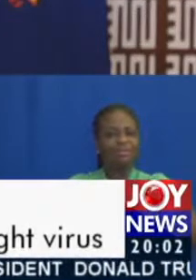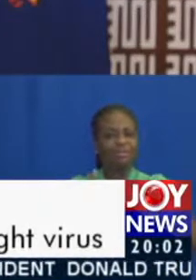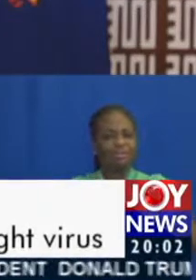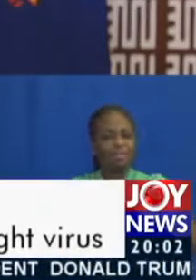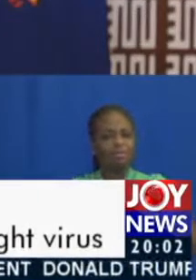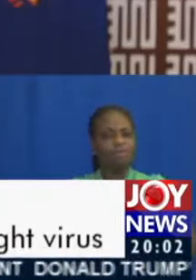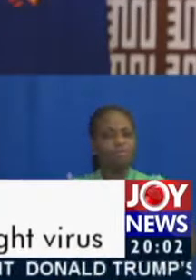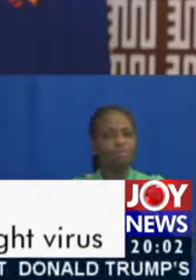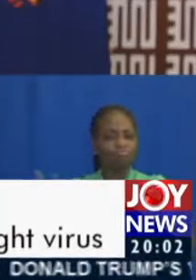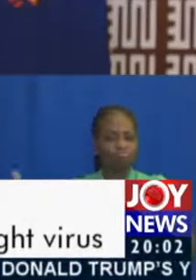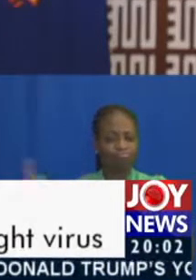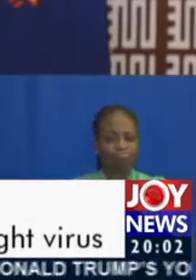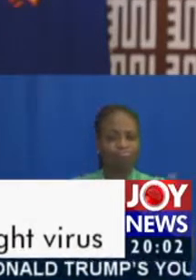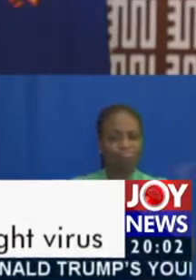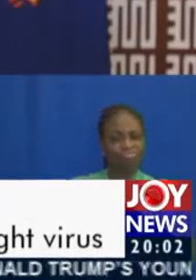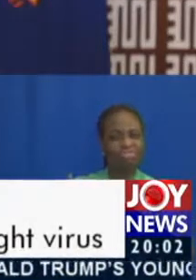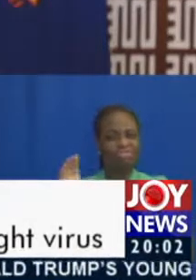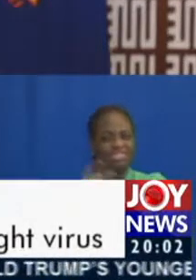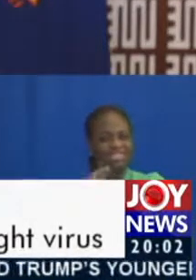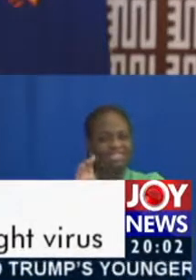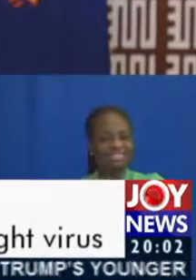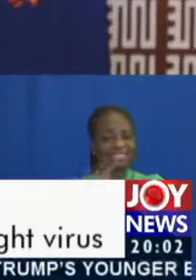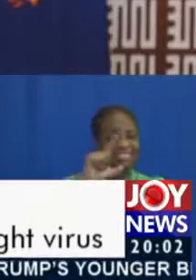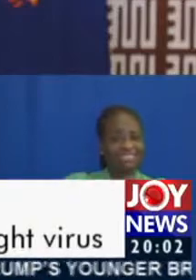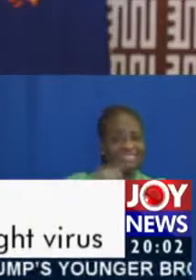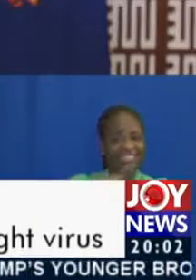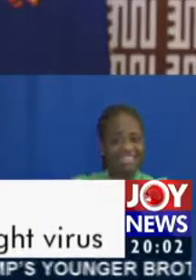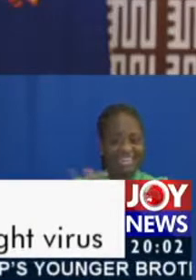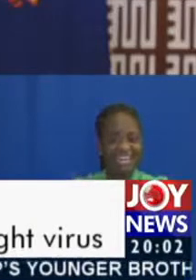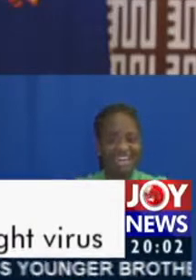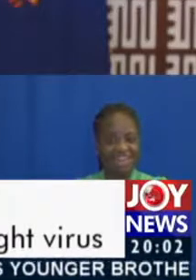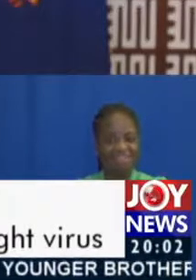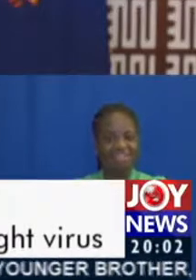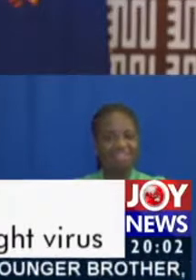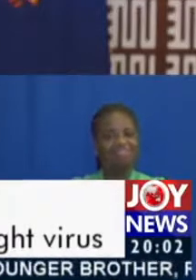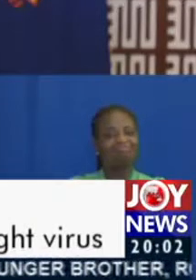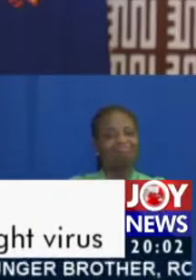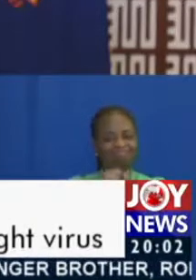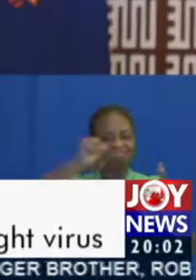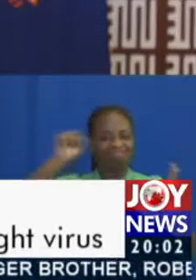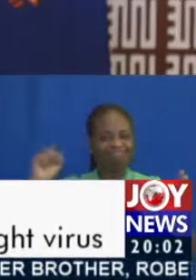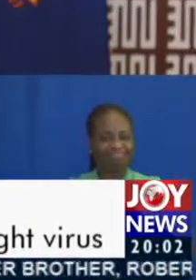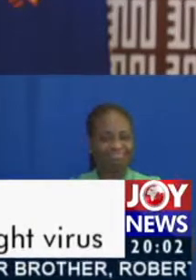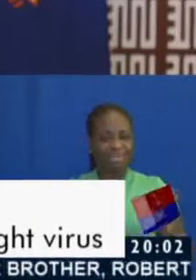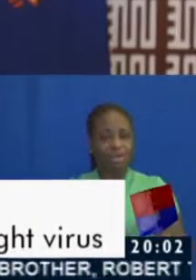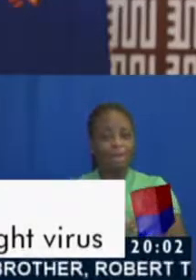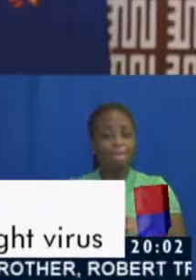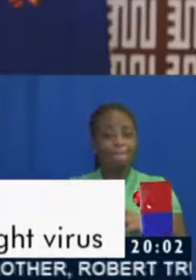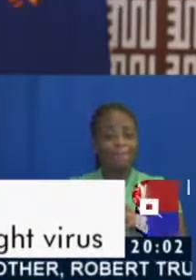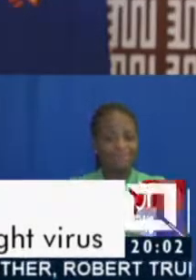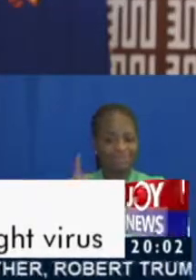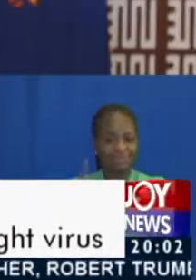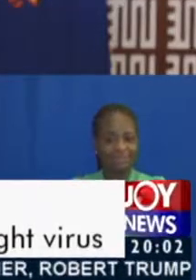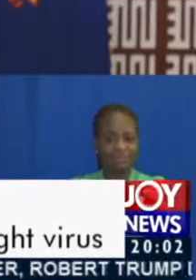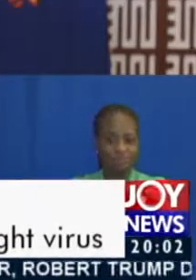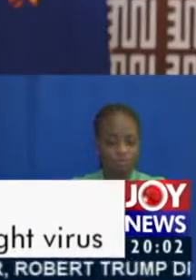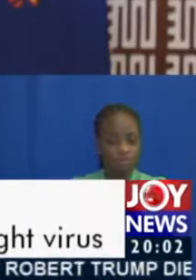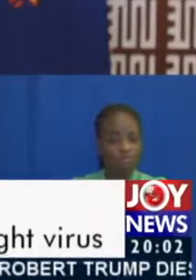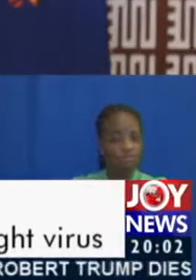persons going to church and mosque has been lifted, albeit with strict social